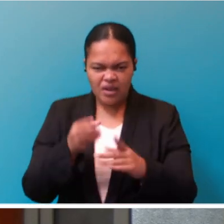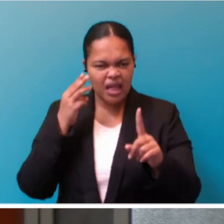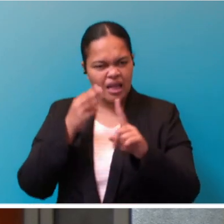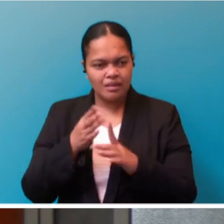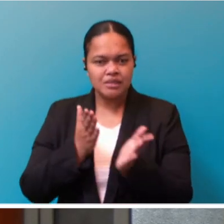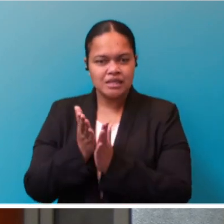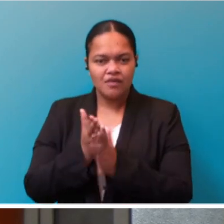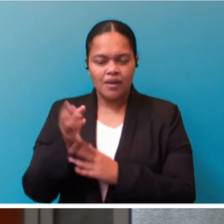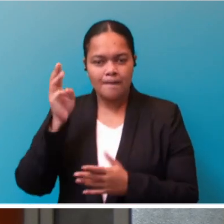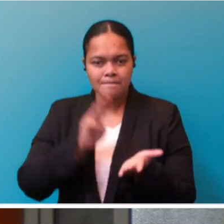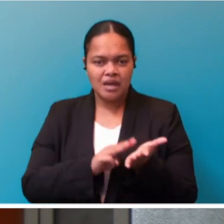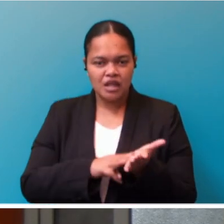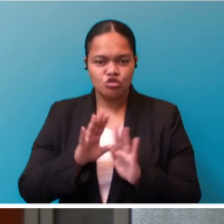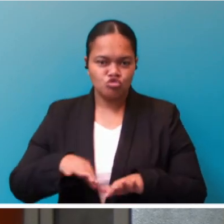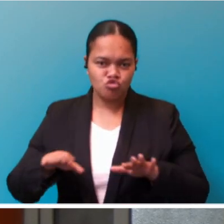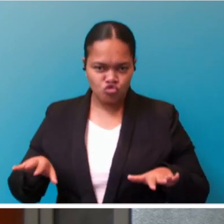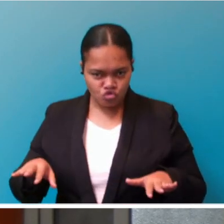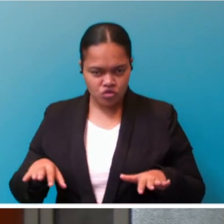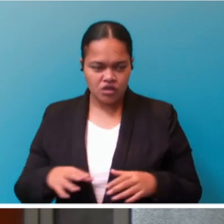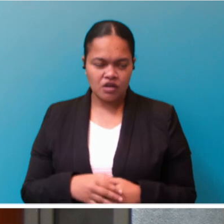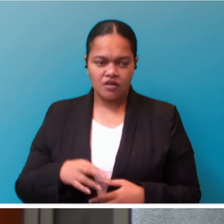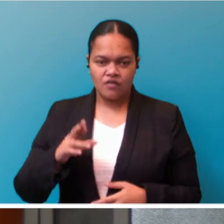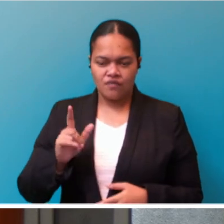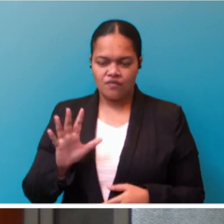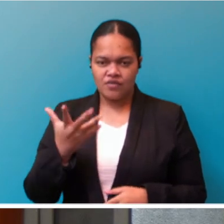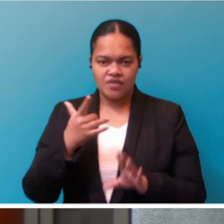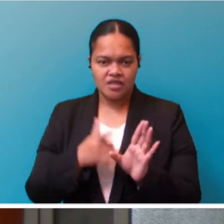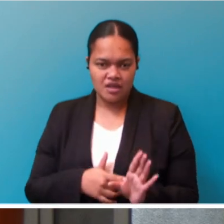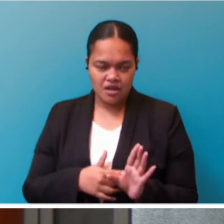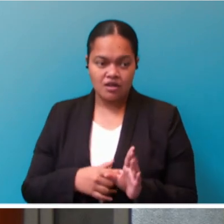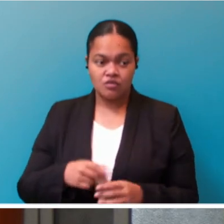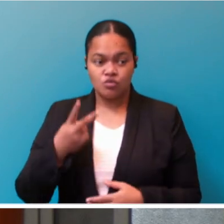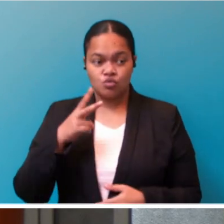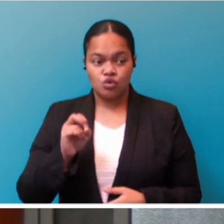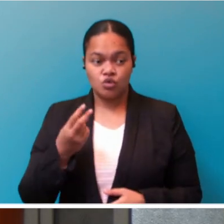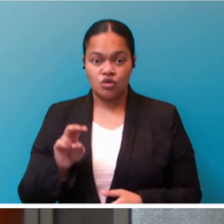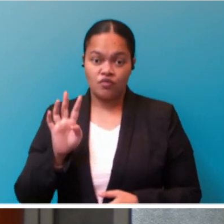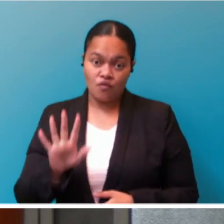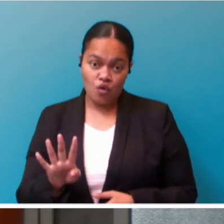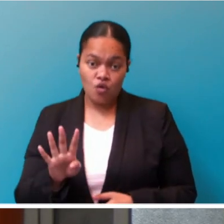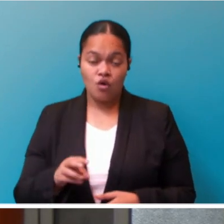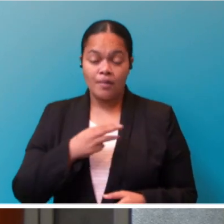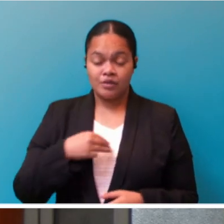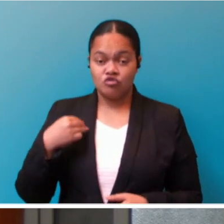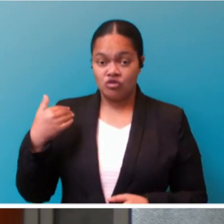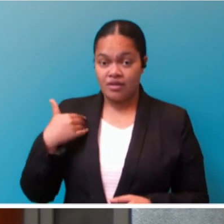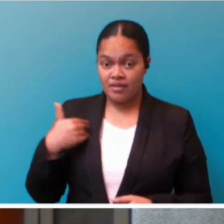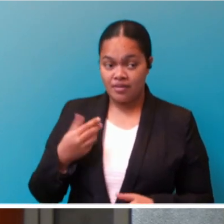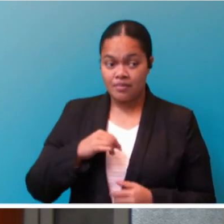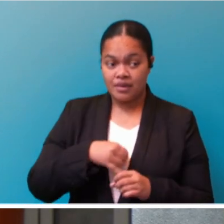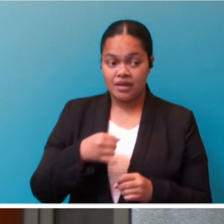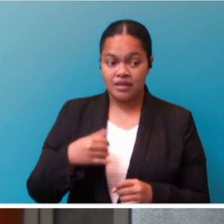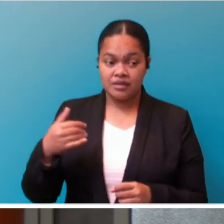for mothers and children from conception to the child's 5th year. In 2024, the Ministry of Health and Medical Services